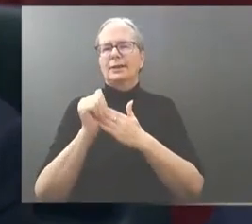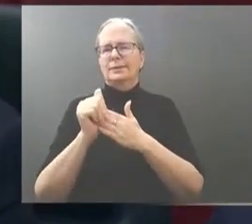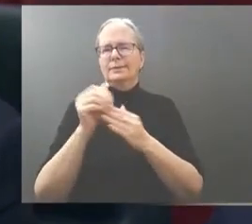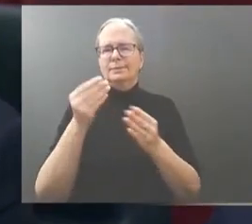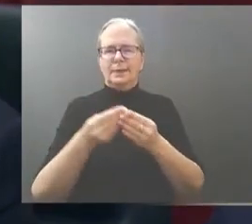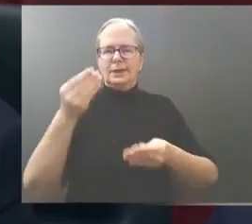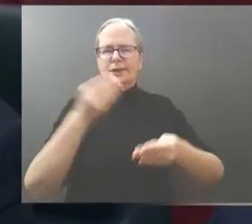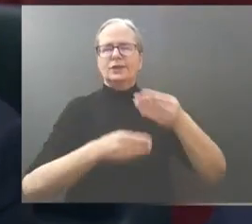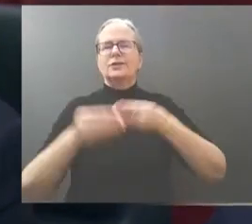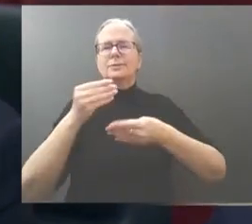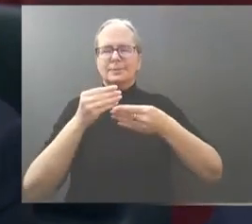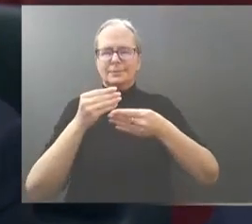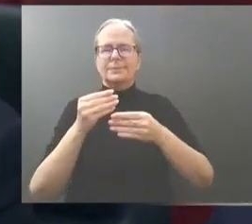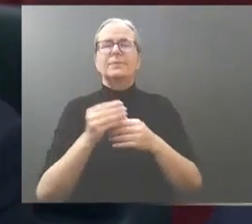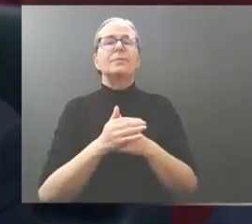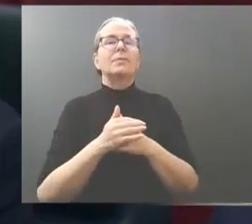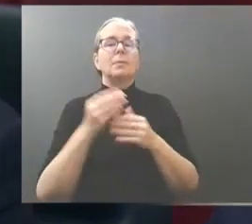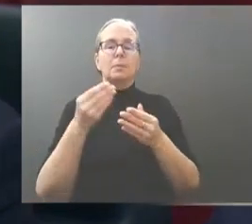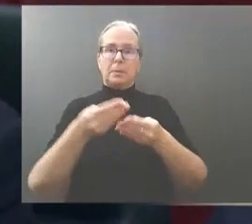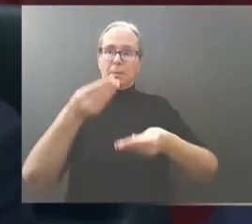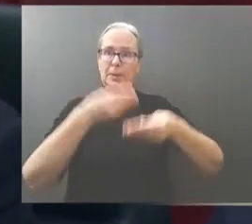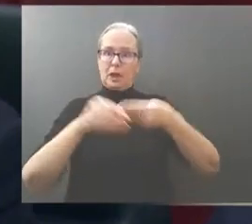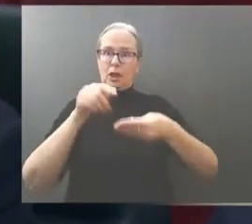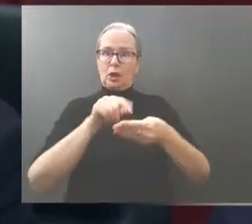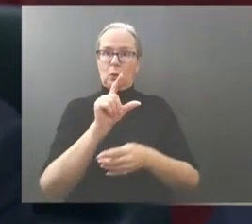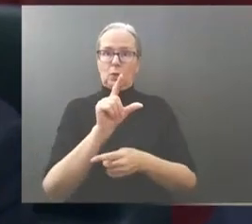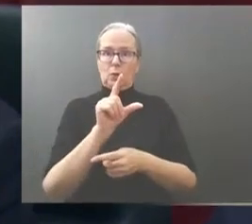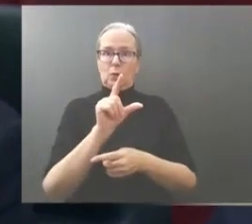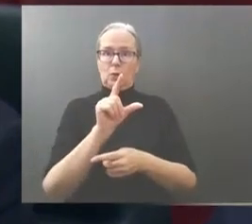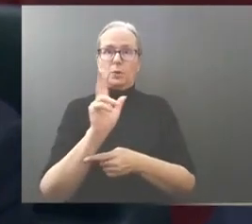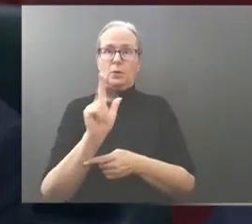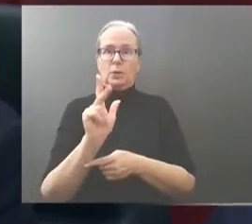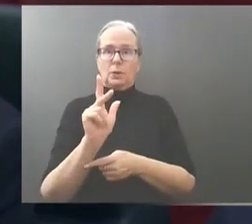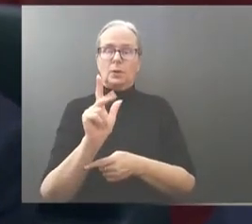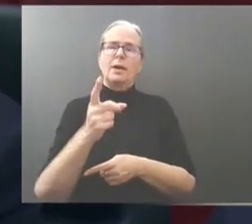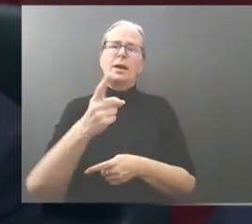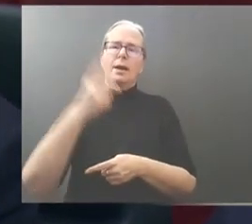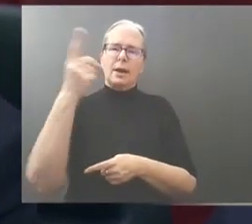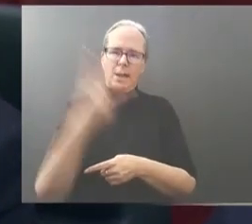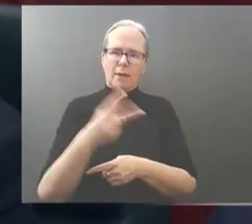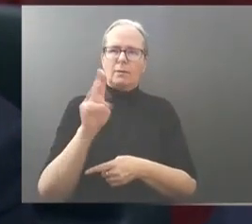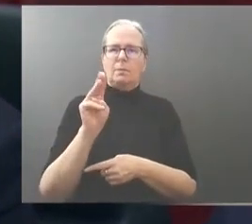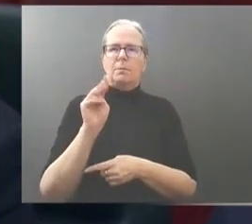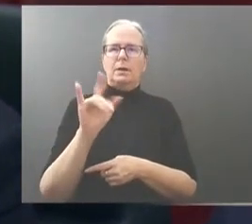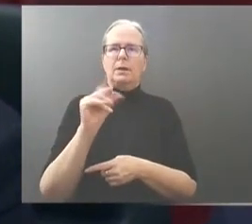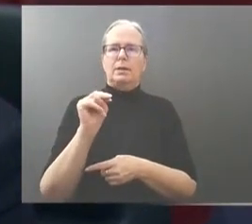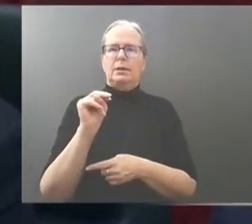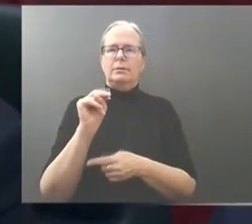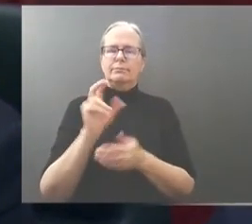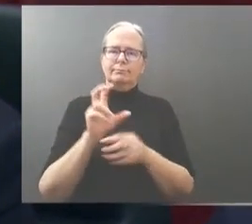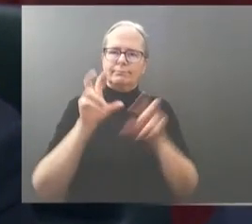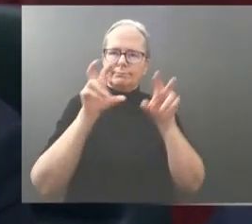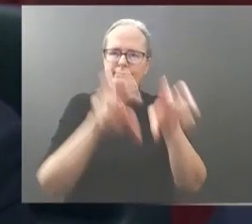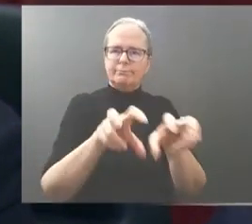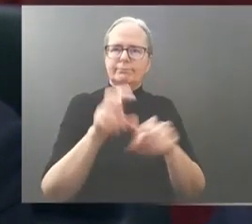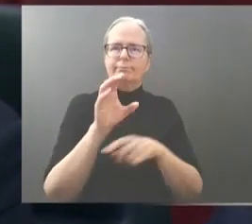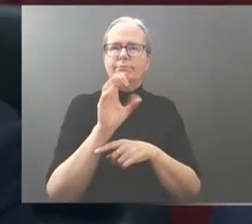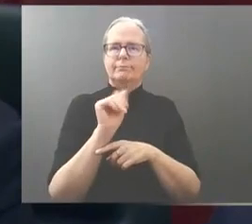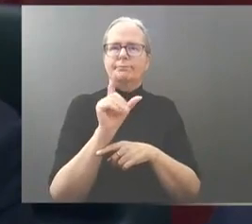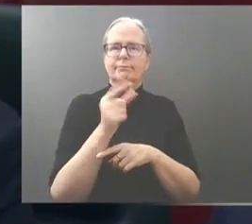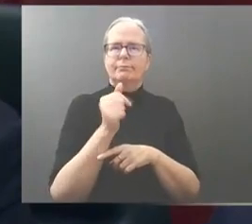investing over $500 million in Calgary LRT projects, nearly $500 million to upgrade Deerfoot Trail,